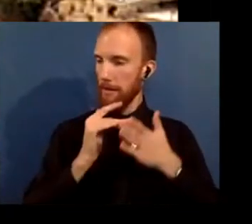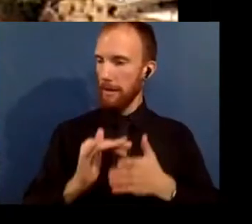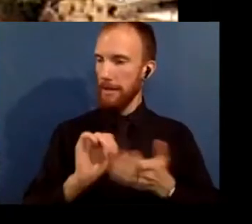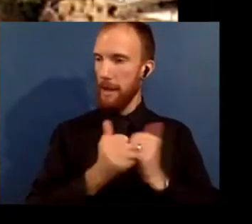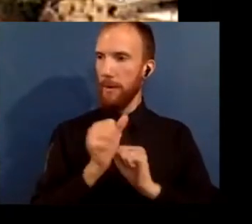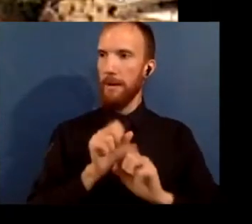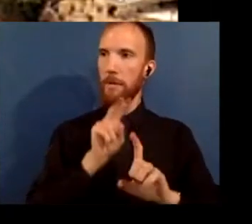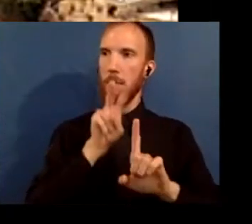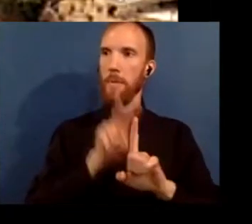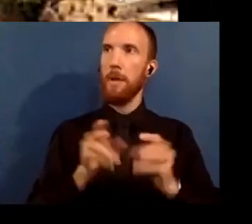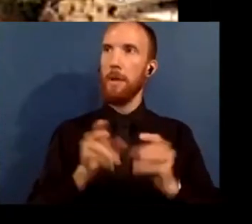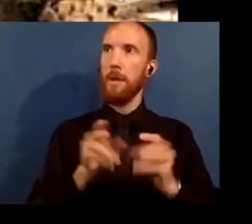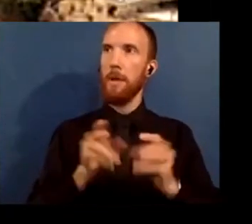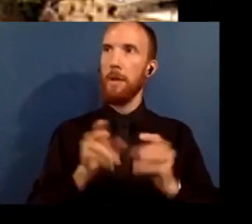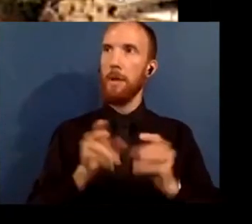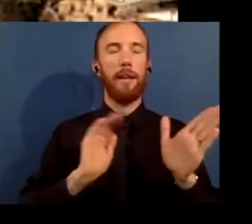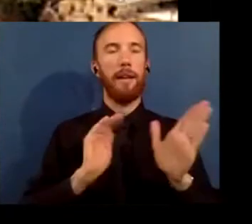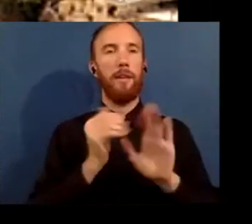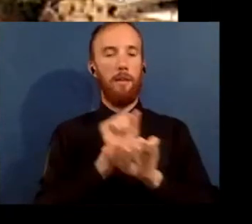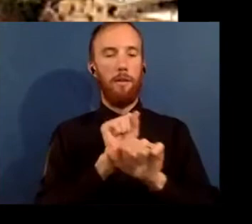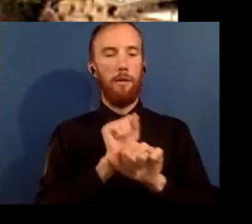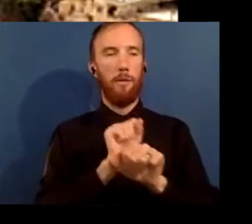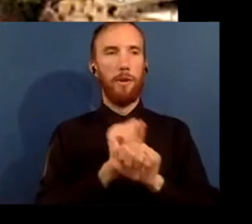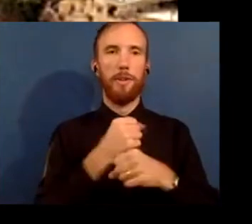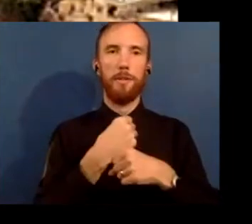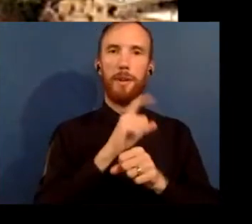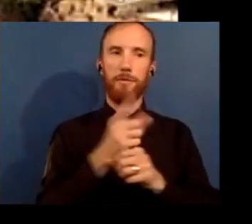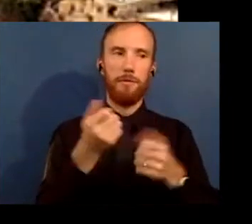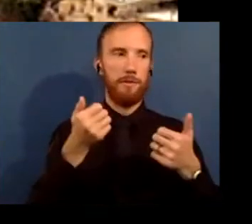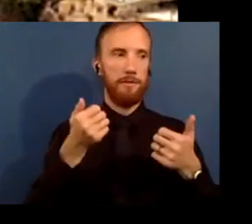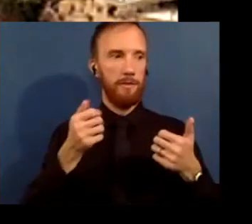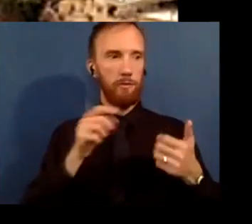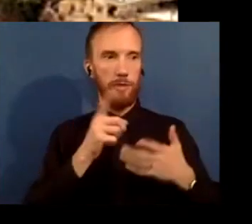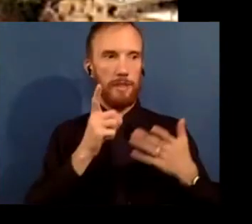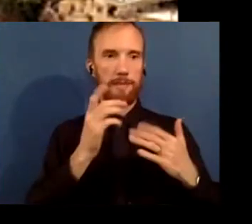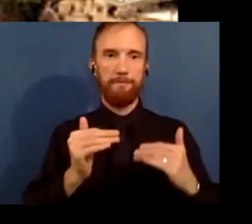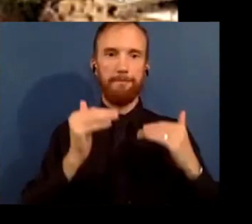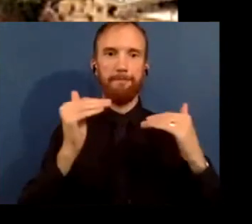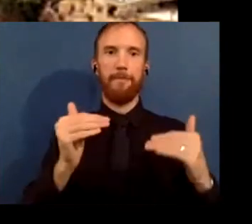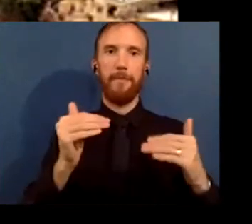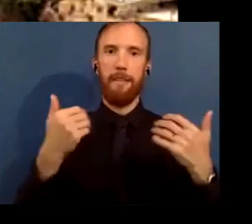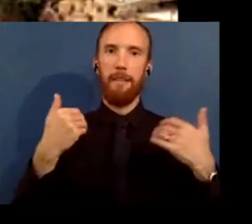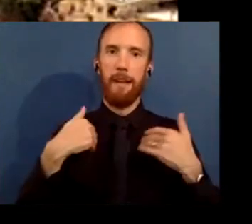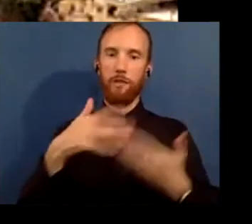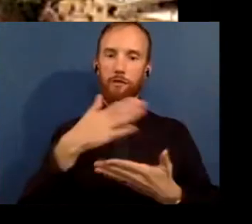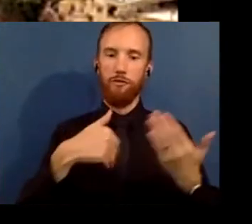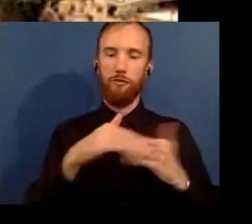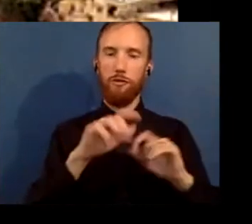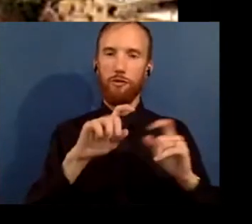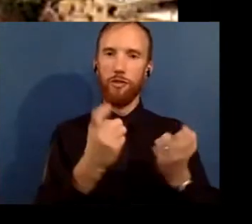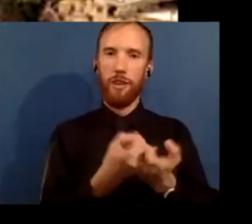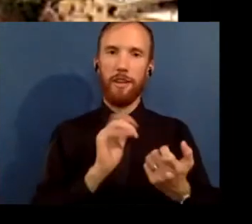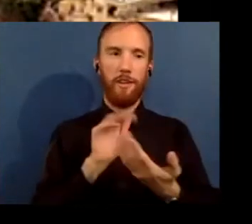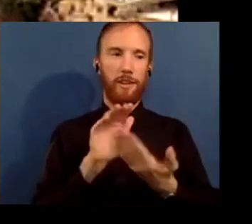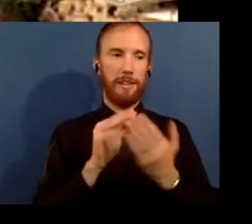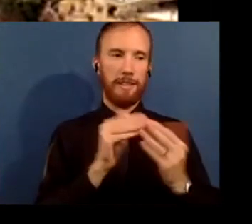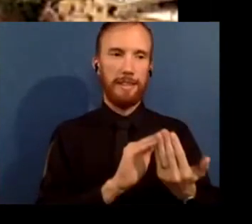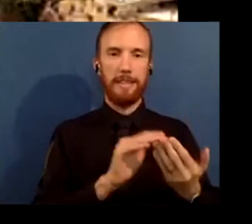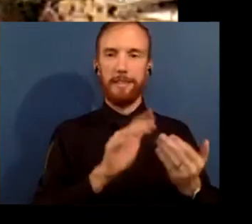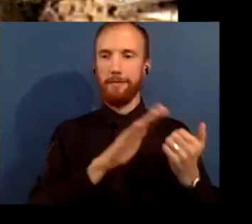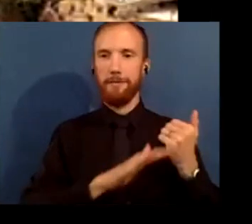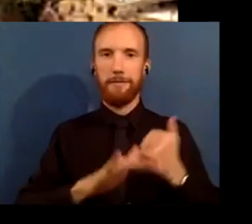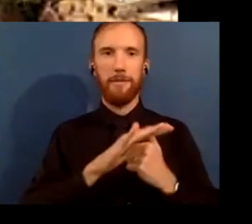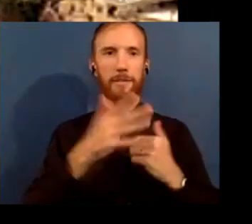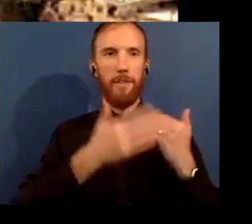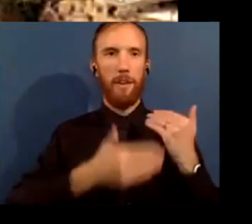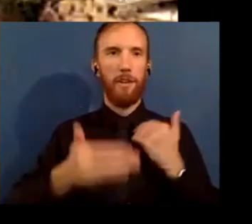scholarly expertise to efforts committed to social change in our city, in our communities, and far beyond. So Professor Todd Breland,